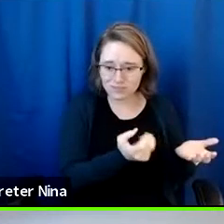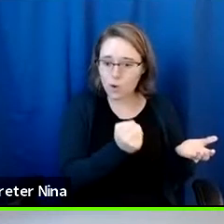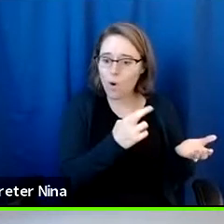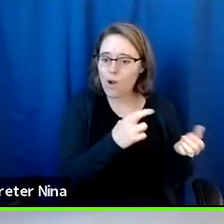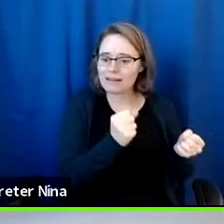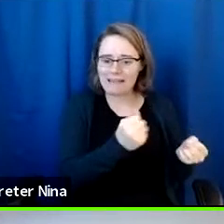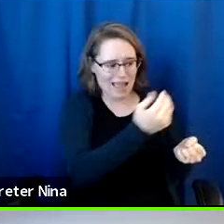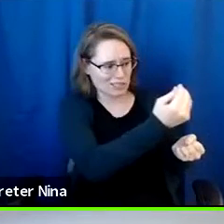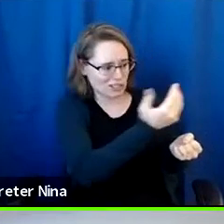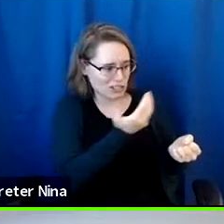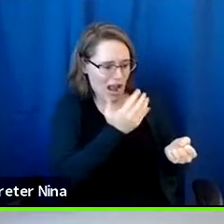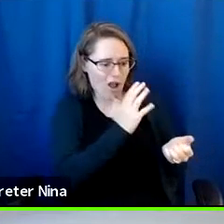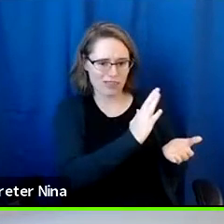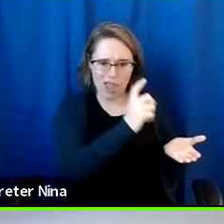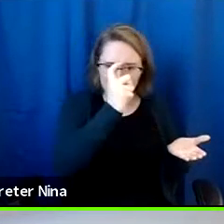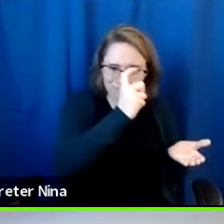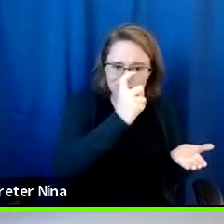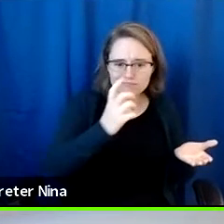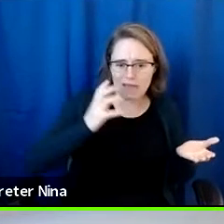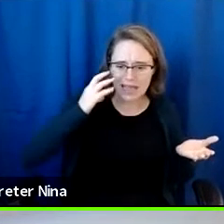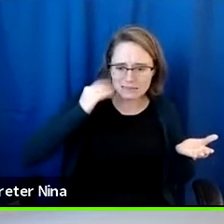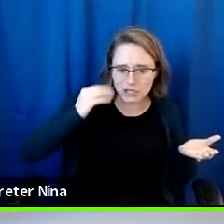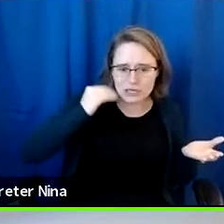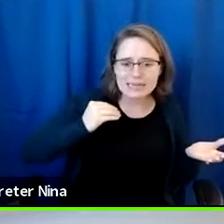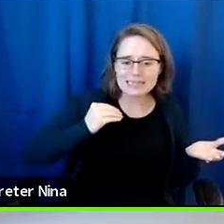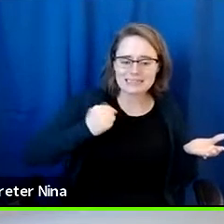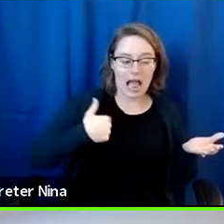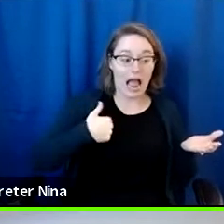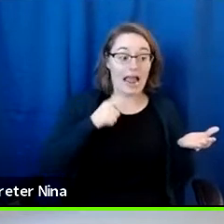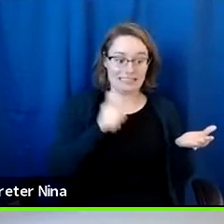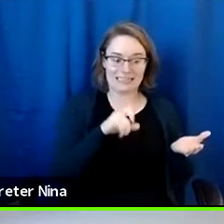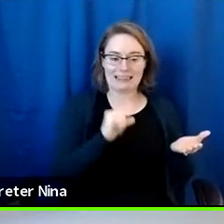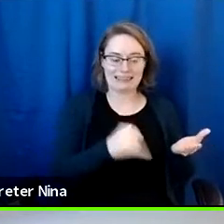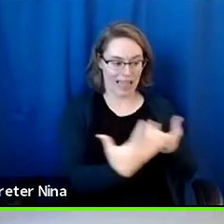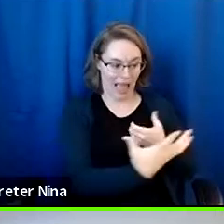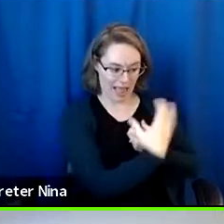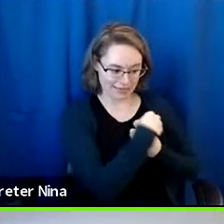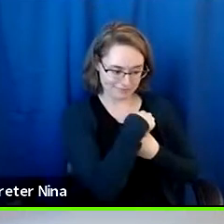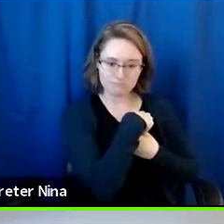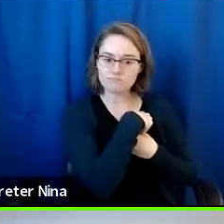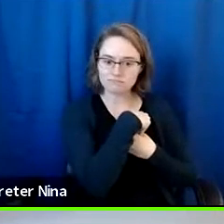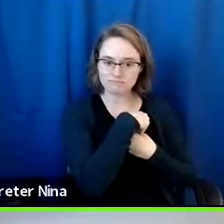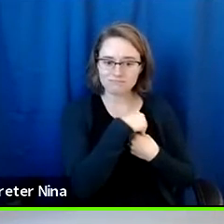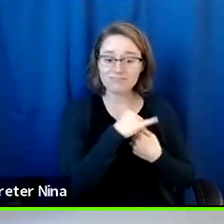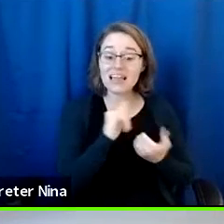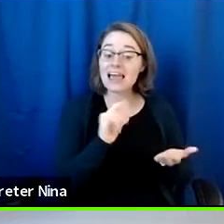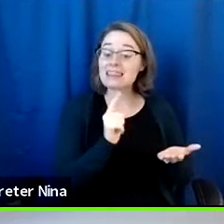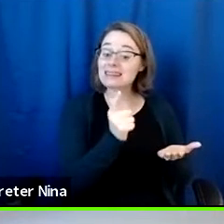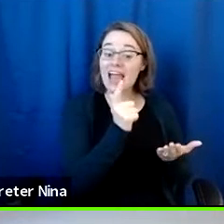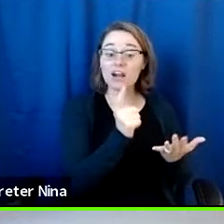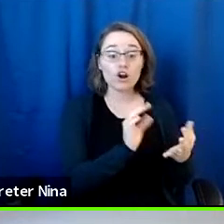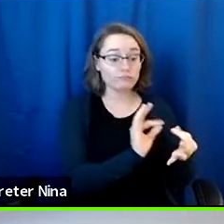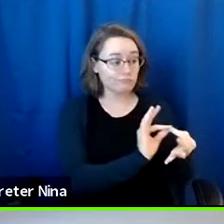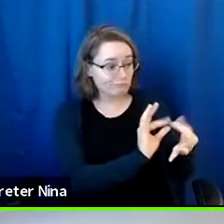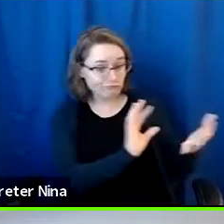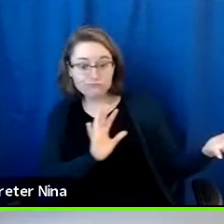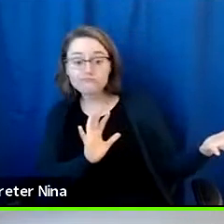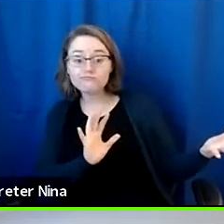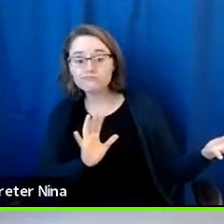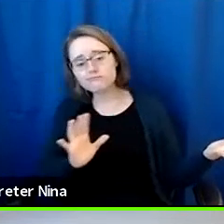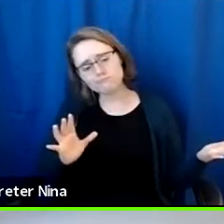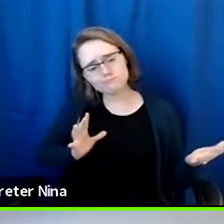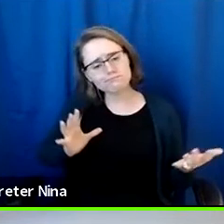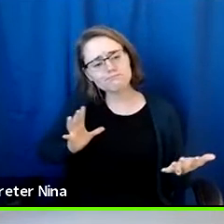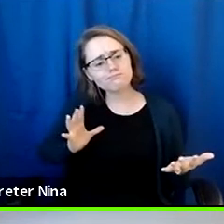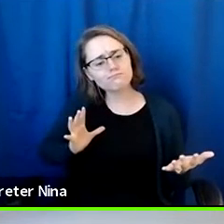share learnings or teachings with you that you need to hear. But then you may move away from that person. Doesn't mean that they are not